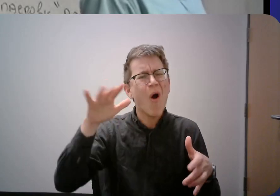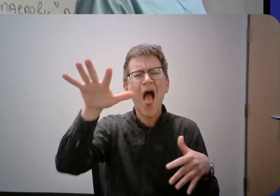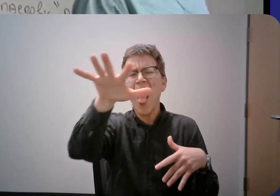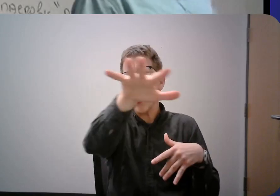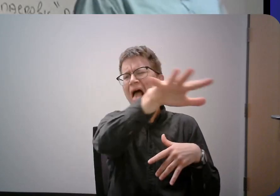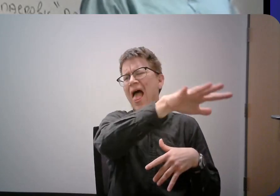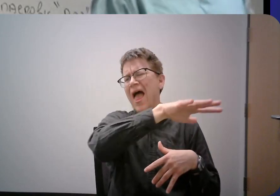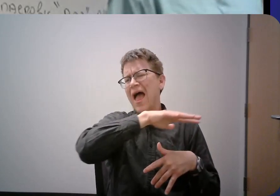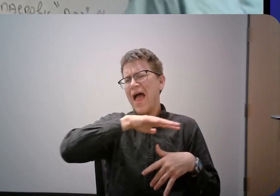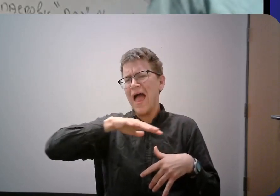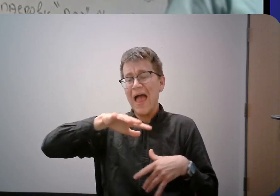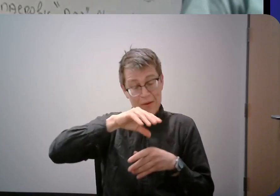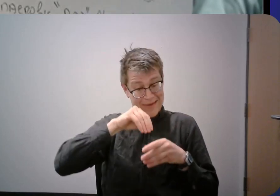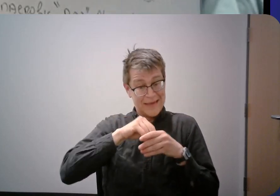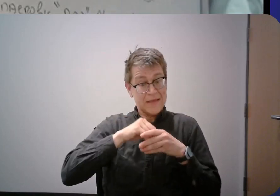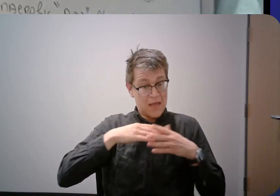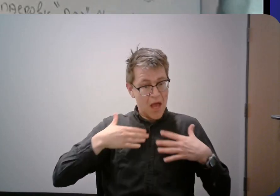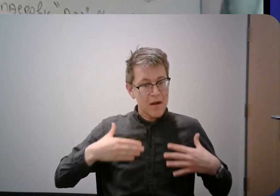Okay?